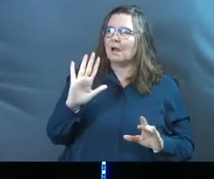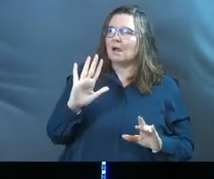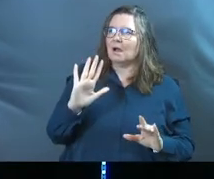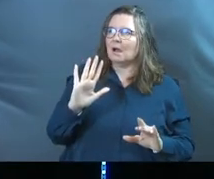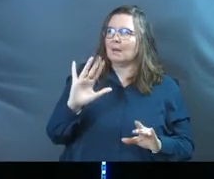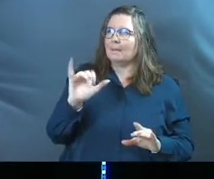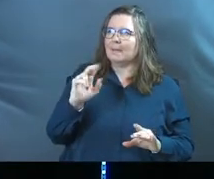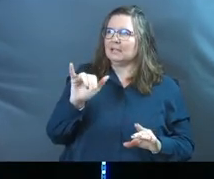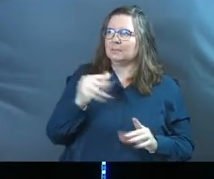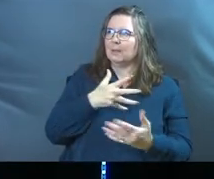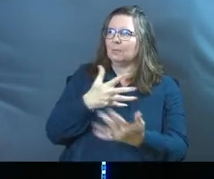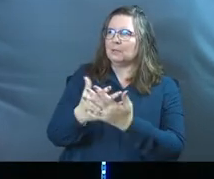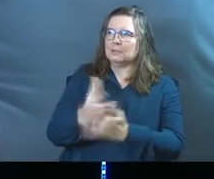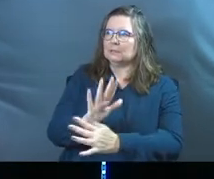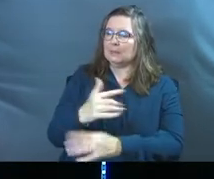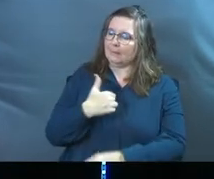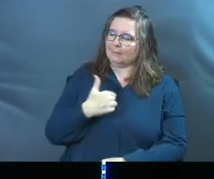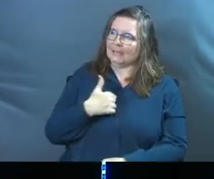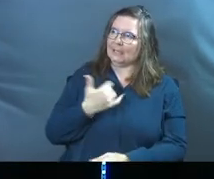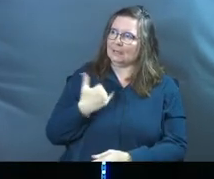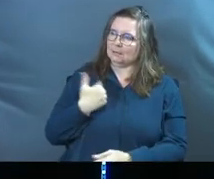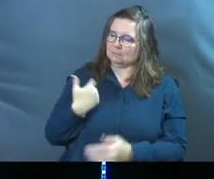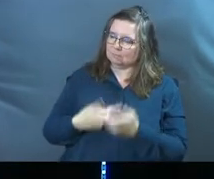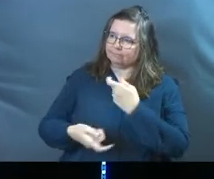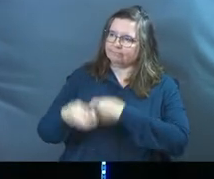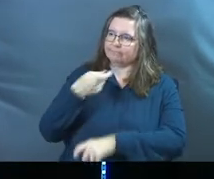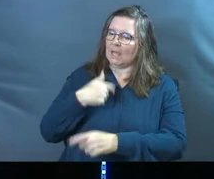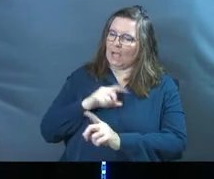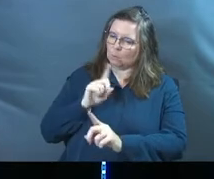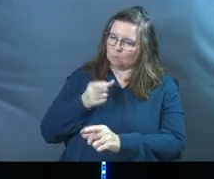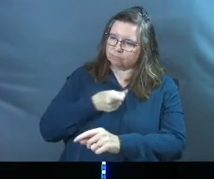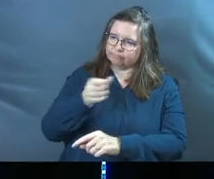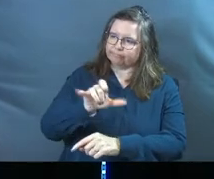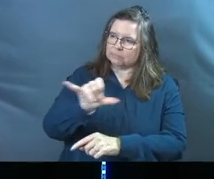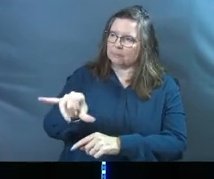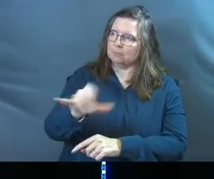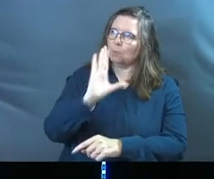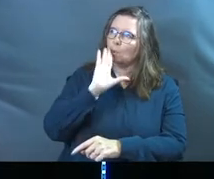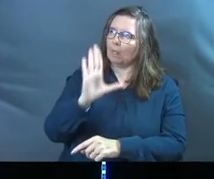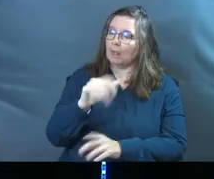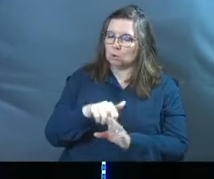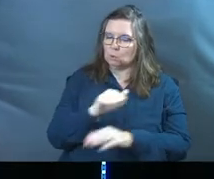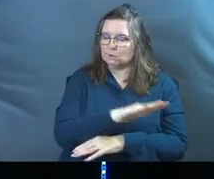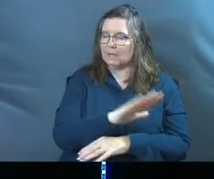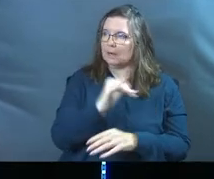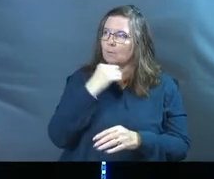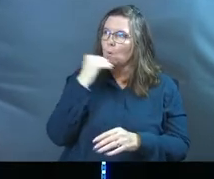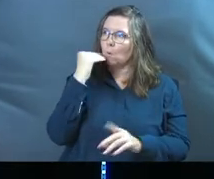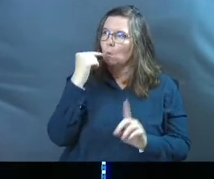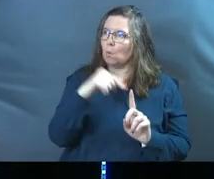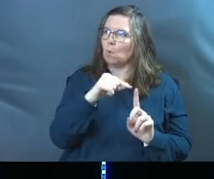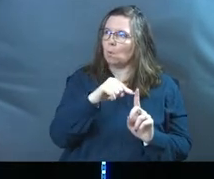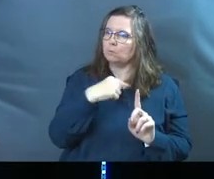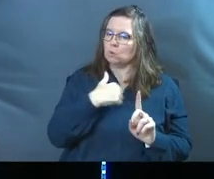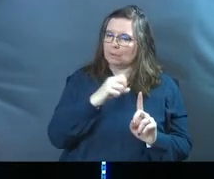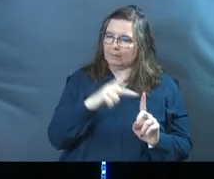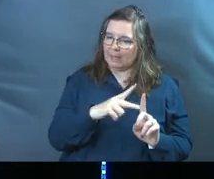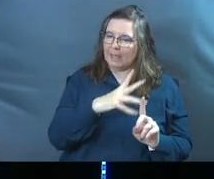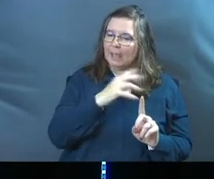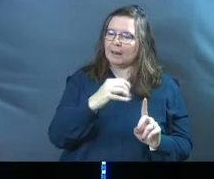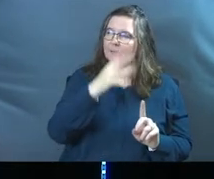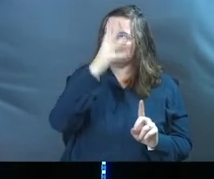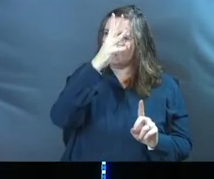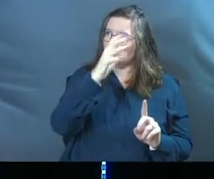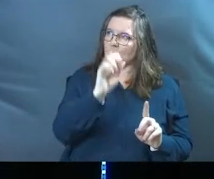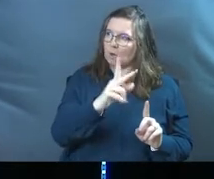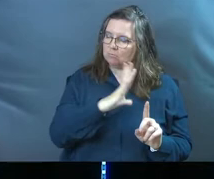go ahead and go to prison for the rest of my life. And you send Benjamin home so that Benjamin will be okay